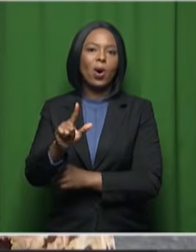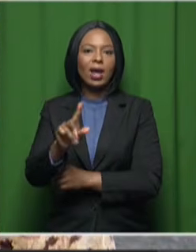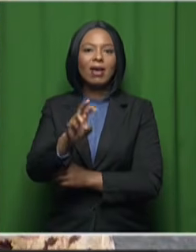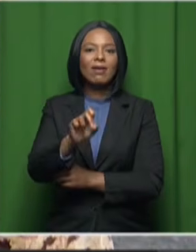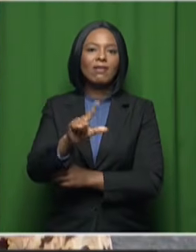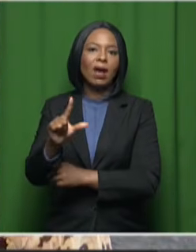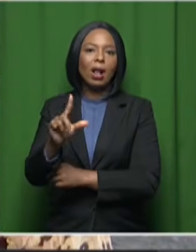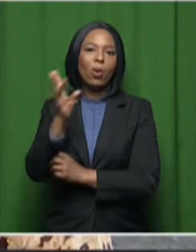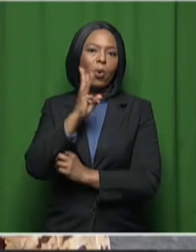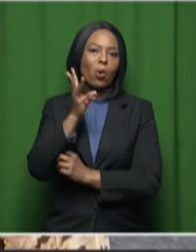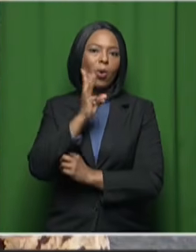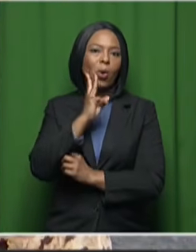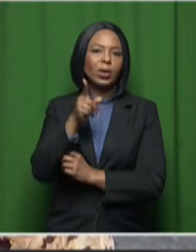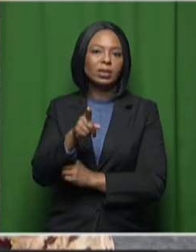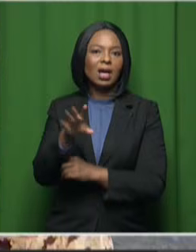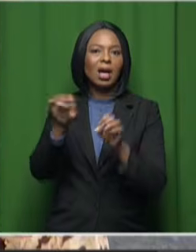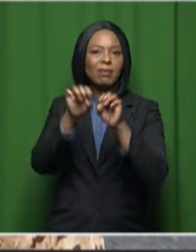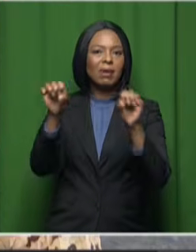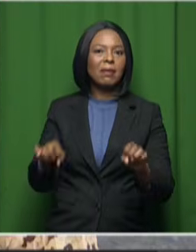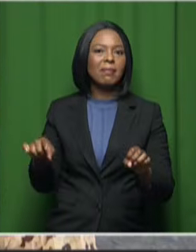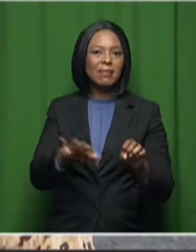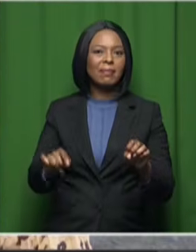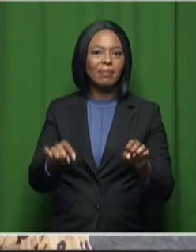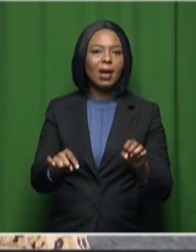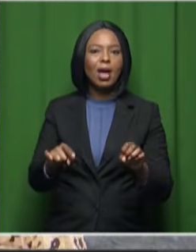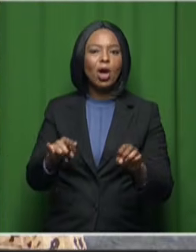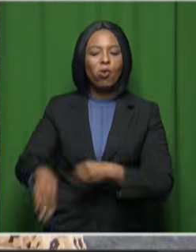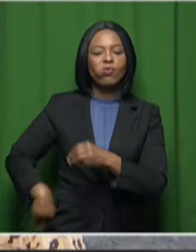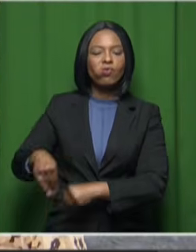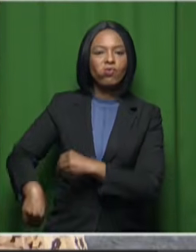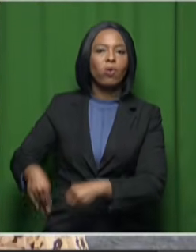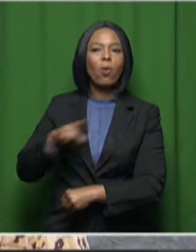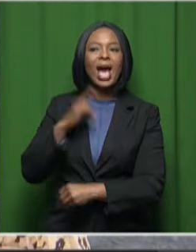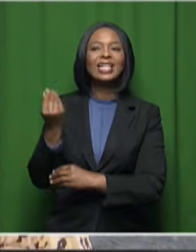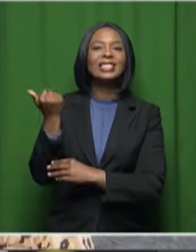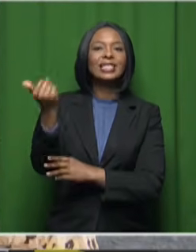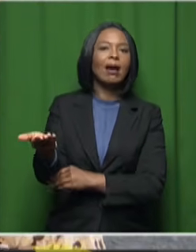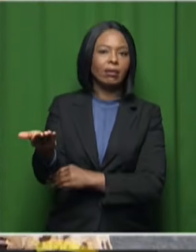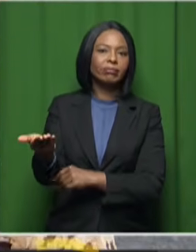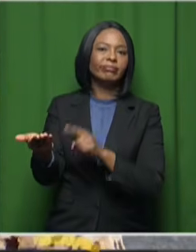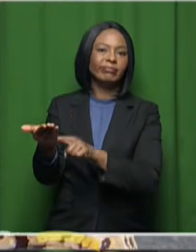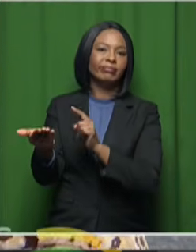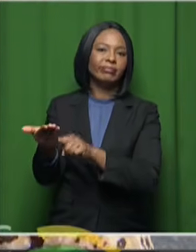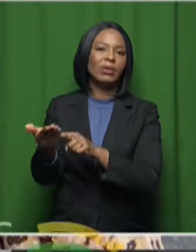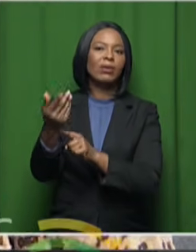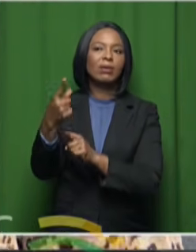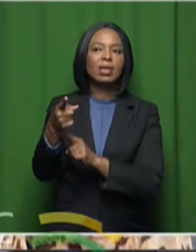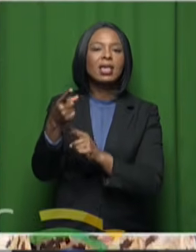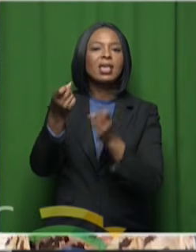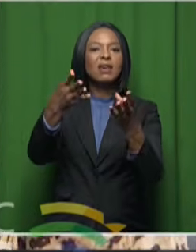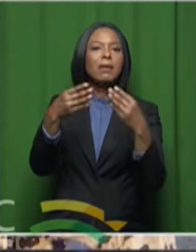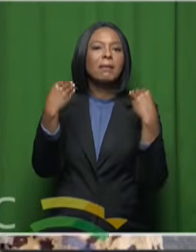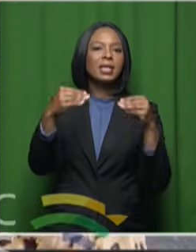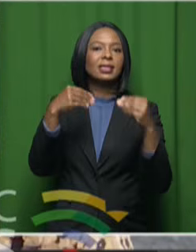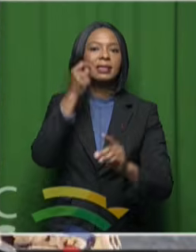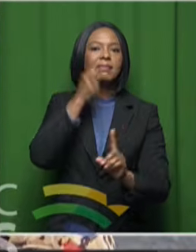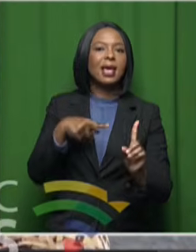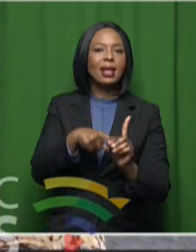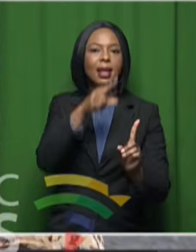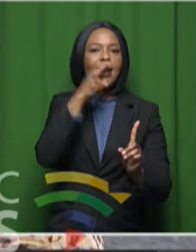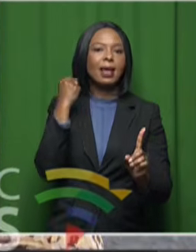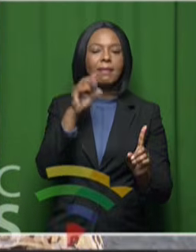know there as well the issues of corruption, the tender that was awarded to controversial businessman Edward